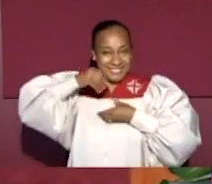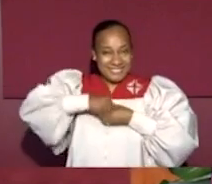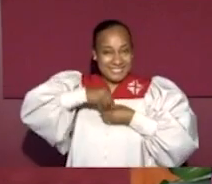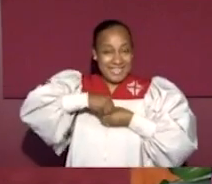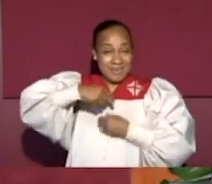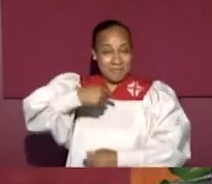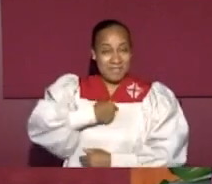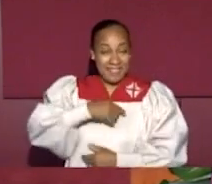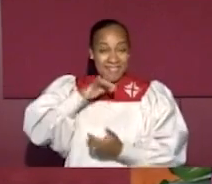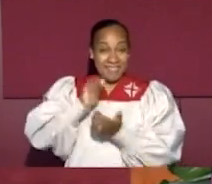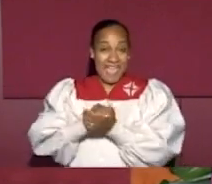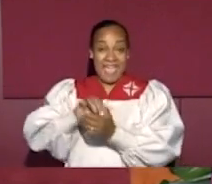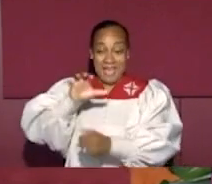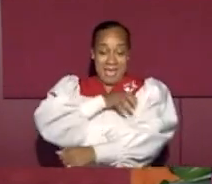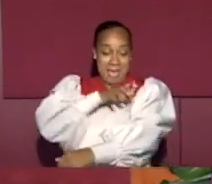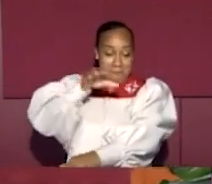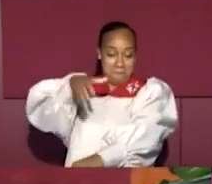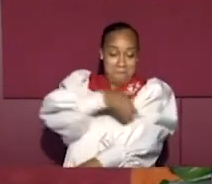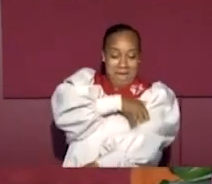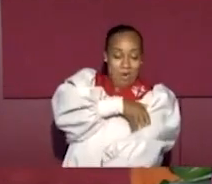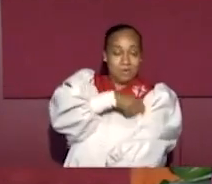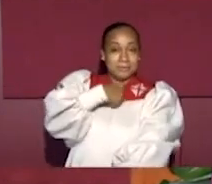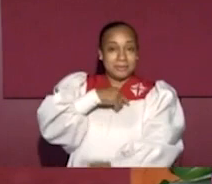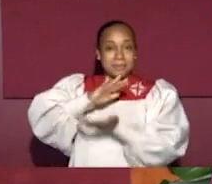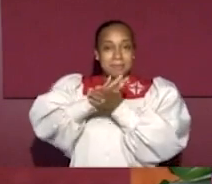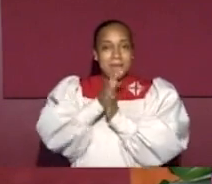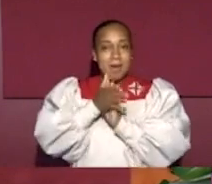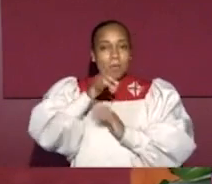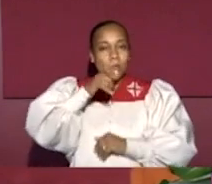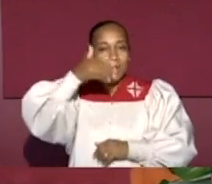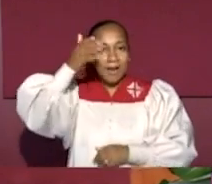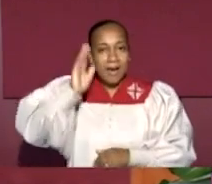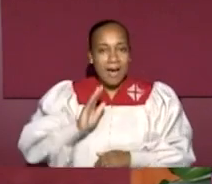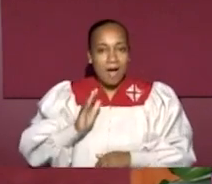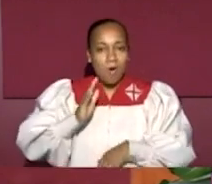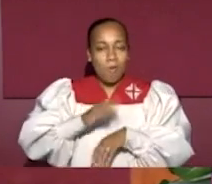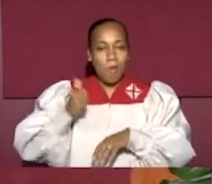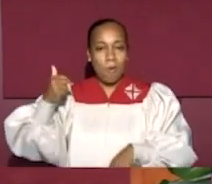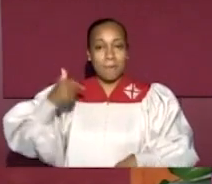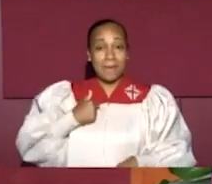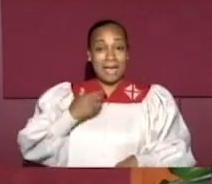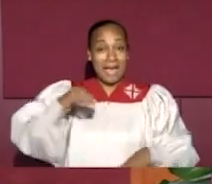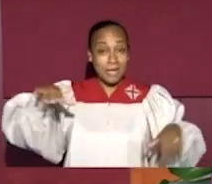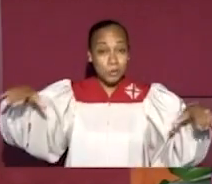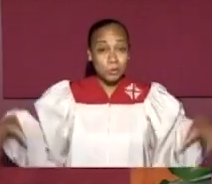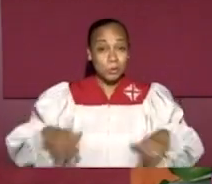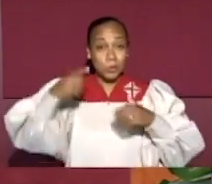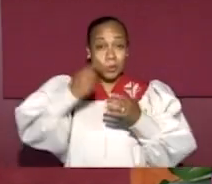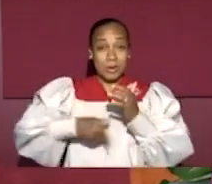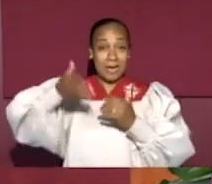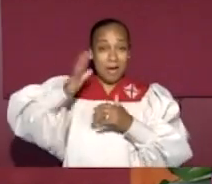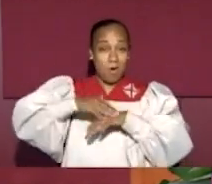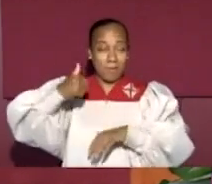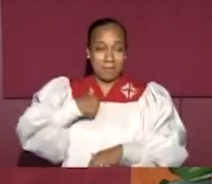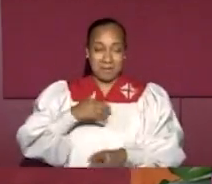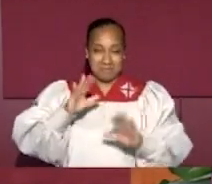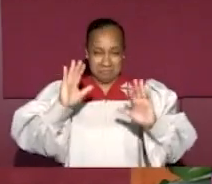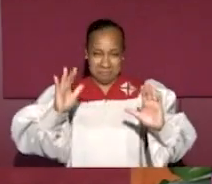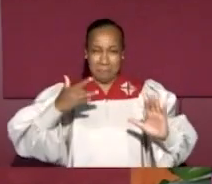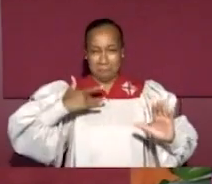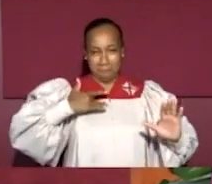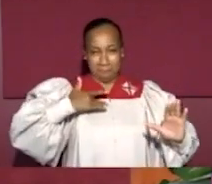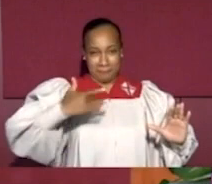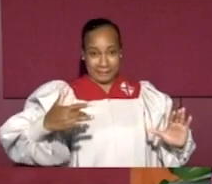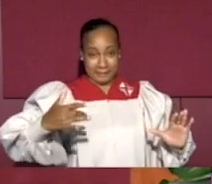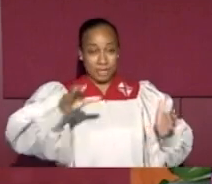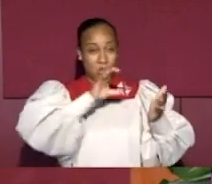of me, that empowers me to be who God has called me to be and do what God has called me to do. Oftentimes, as Christians, listen